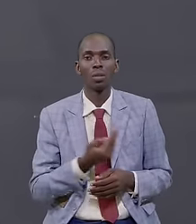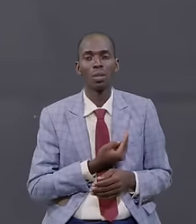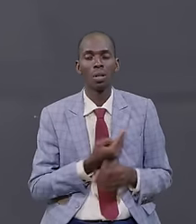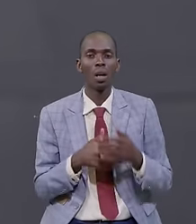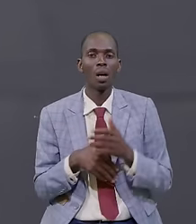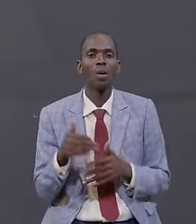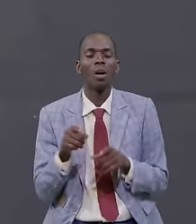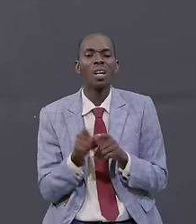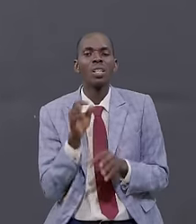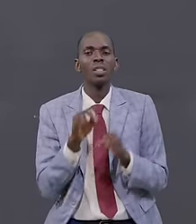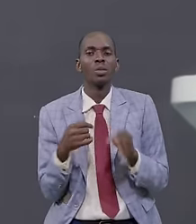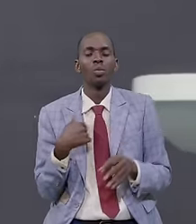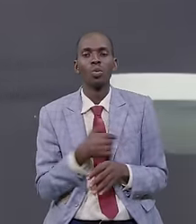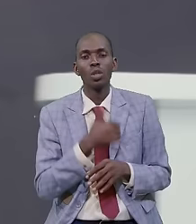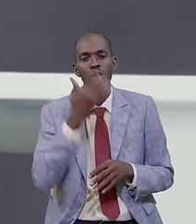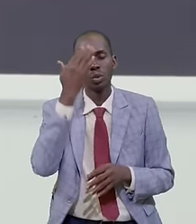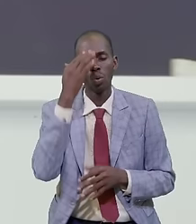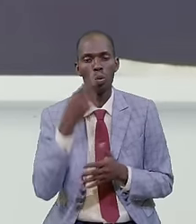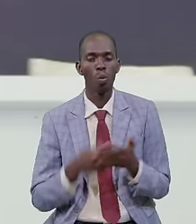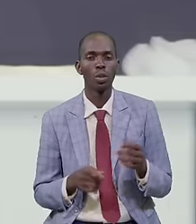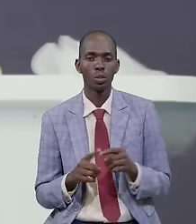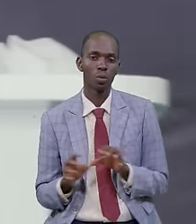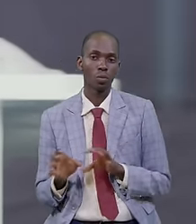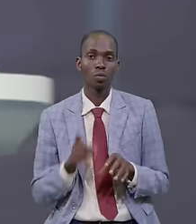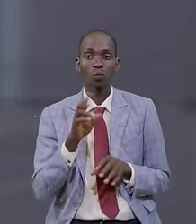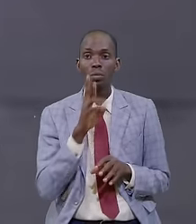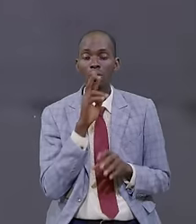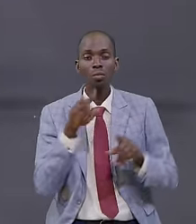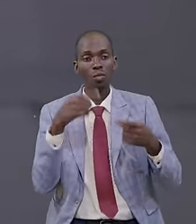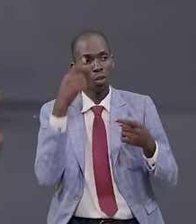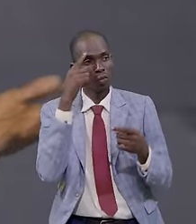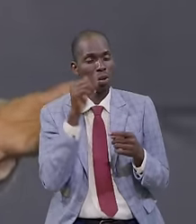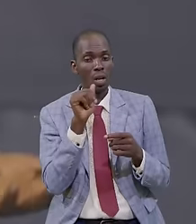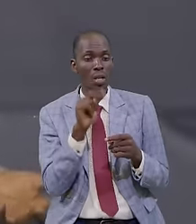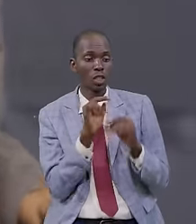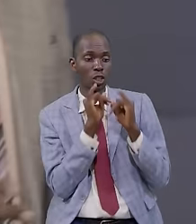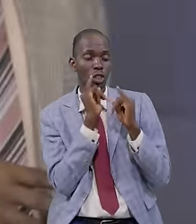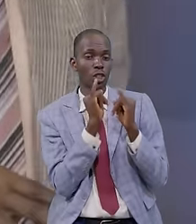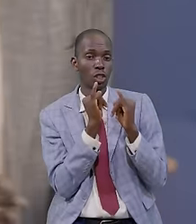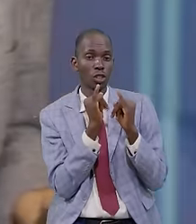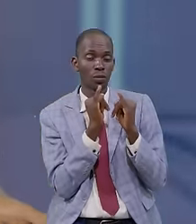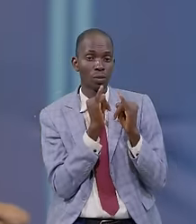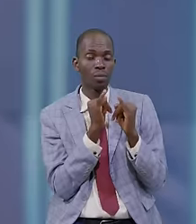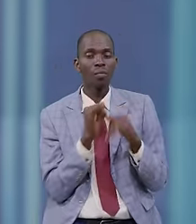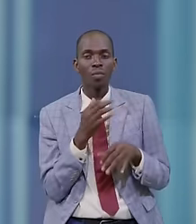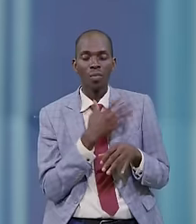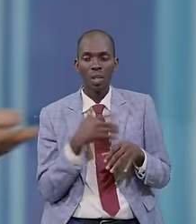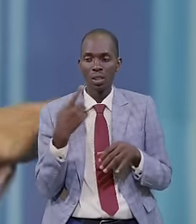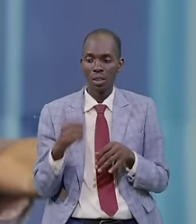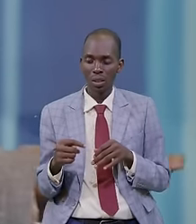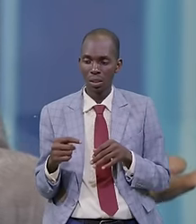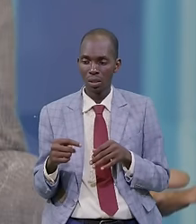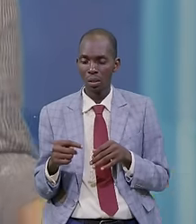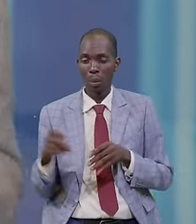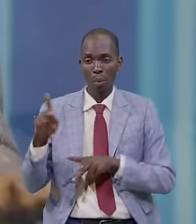what you do. You are going for an interview, and the panel is sitting. They have not heard you. They have not heard what you